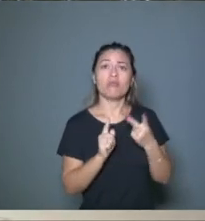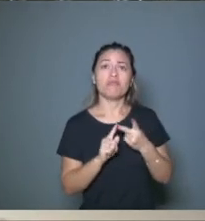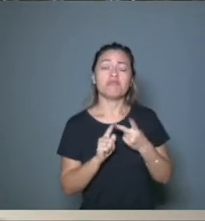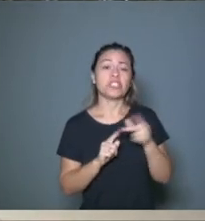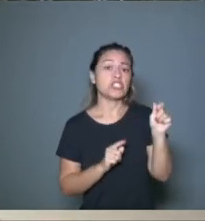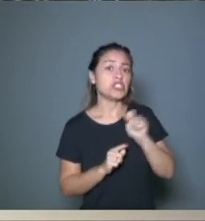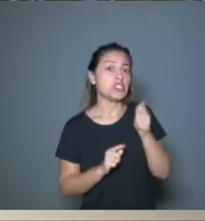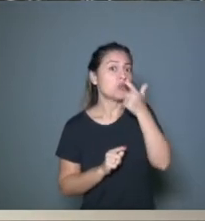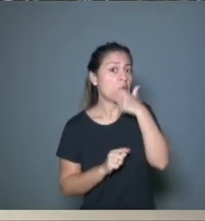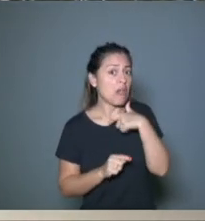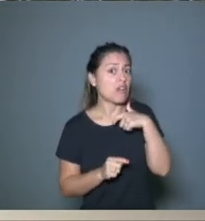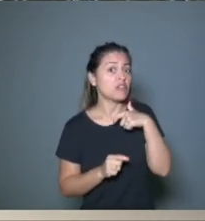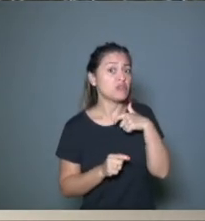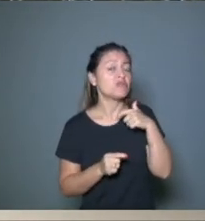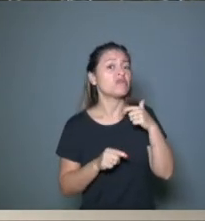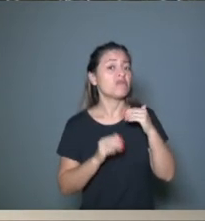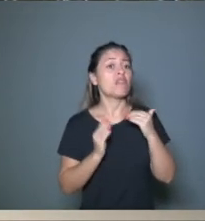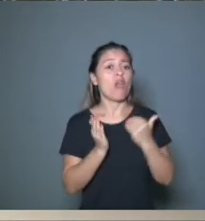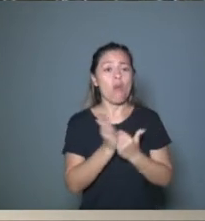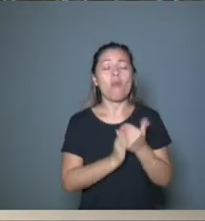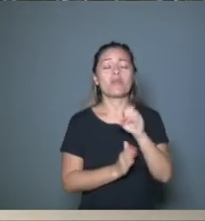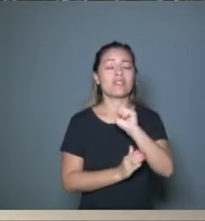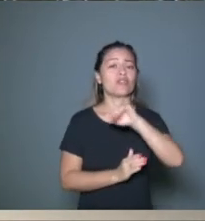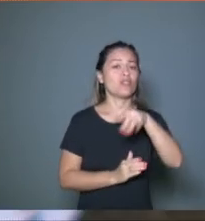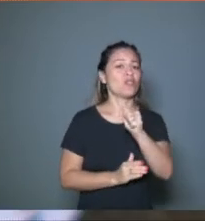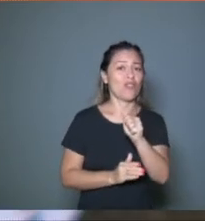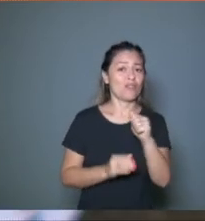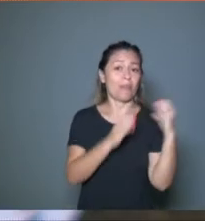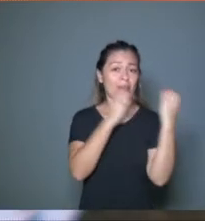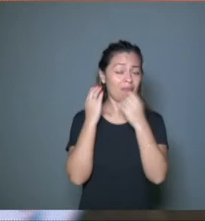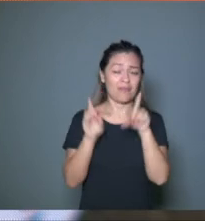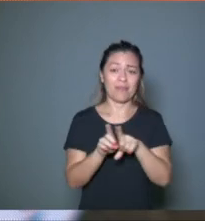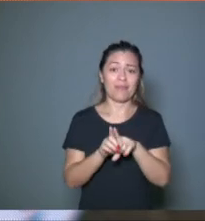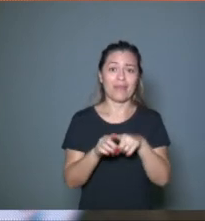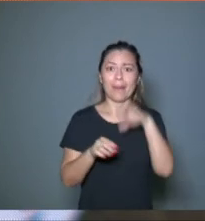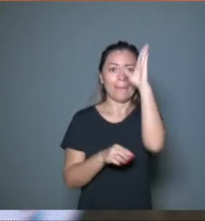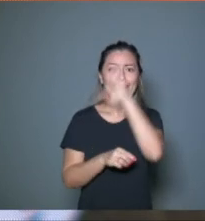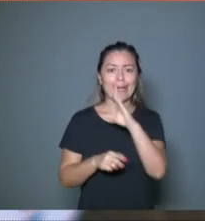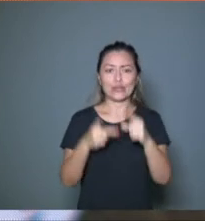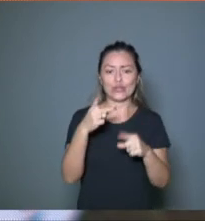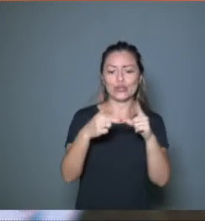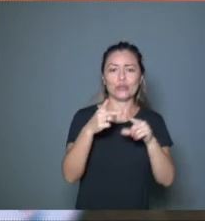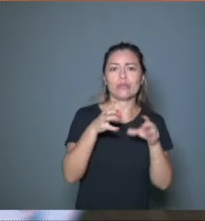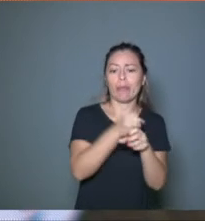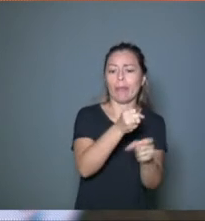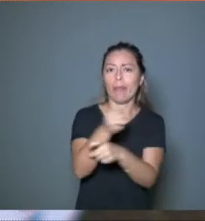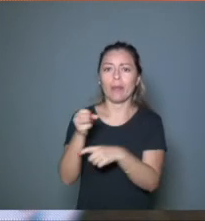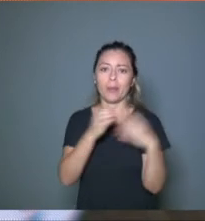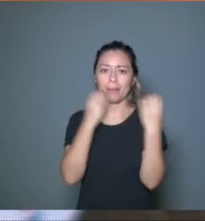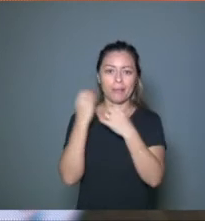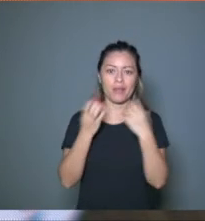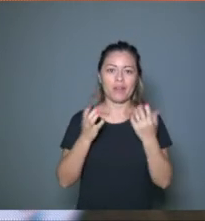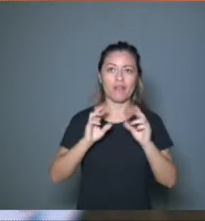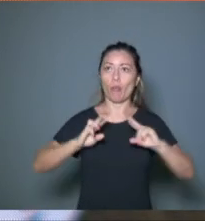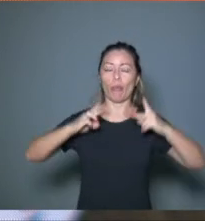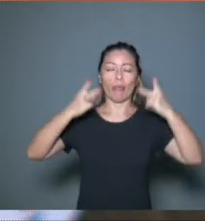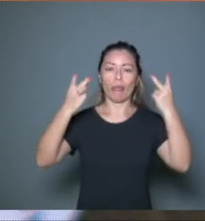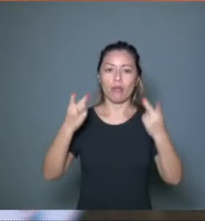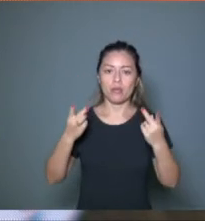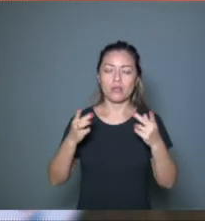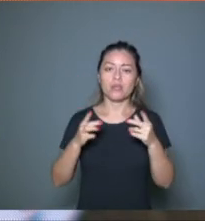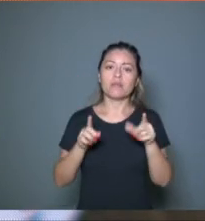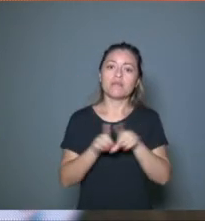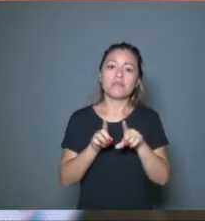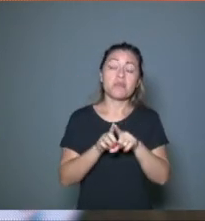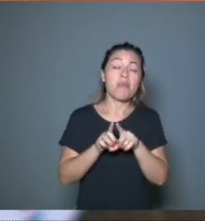United States growers will be planting more soybeans and in Argentina as well. Brazil, cotton is a second season